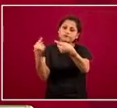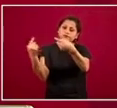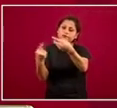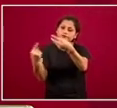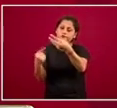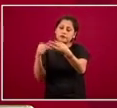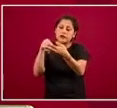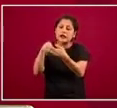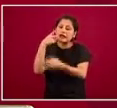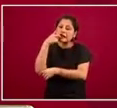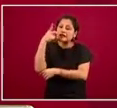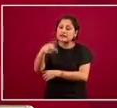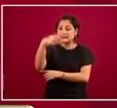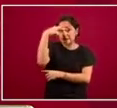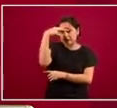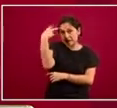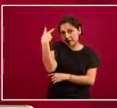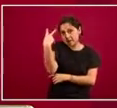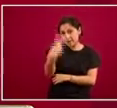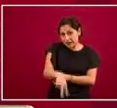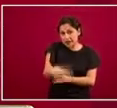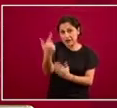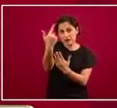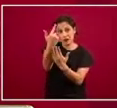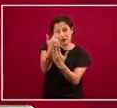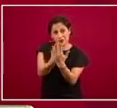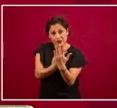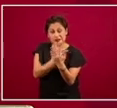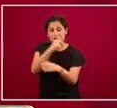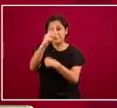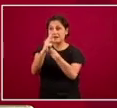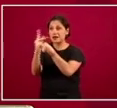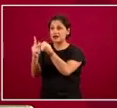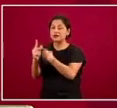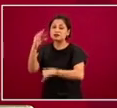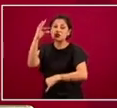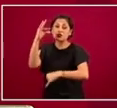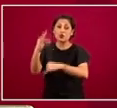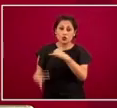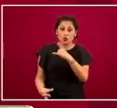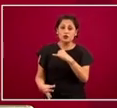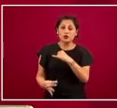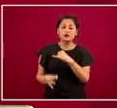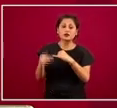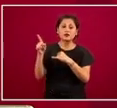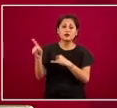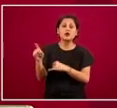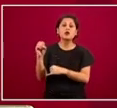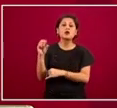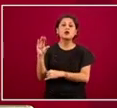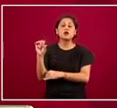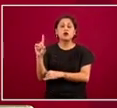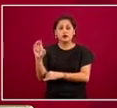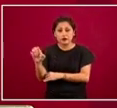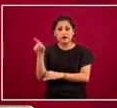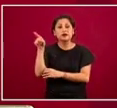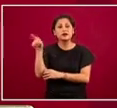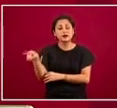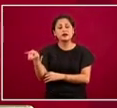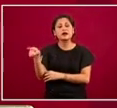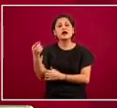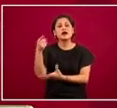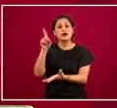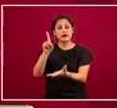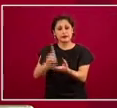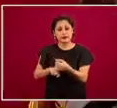We've had several reports of international institutions that indicate that we